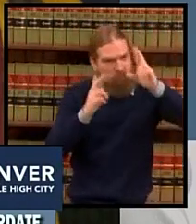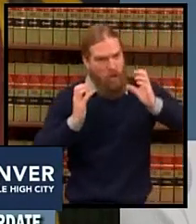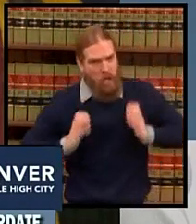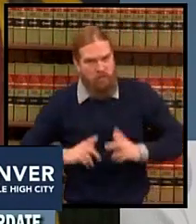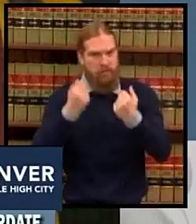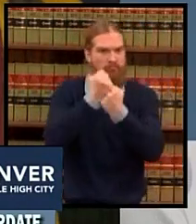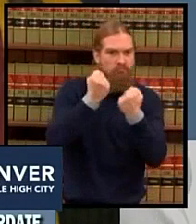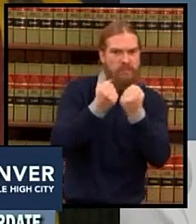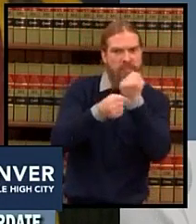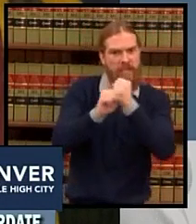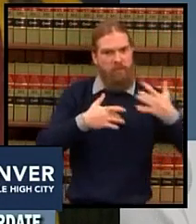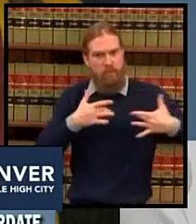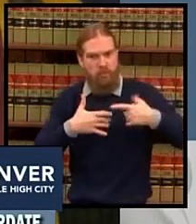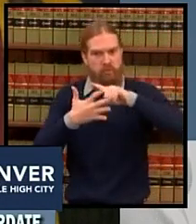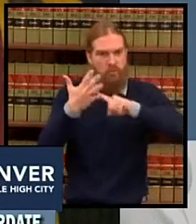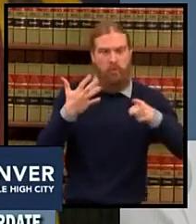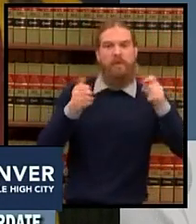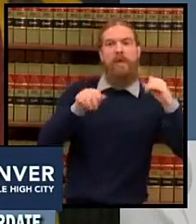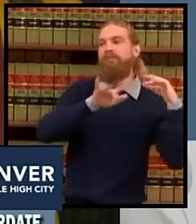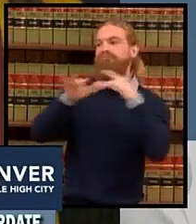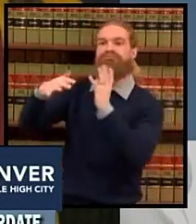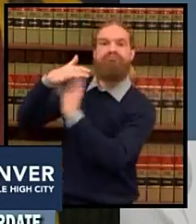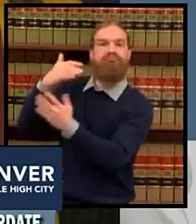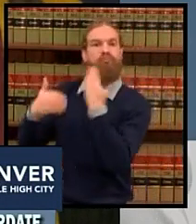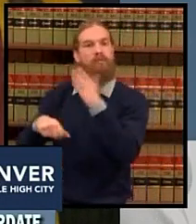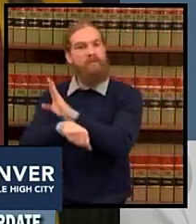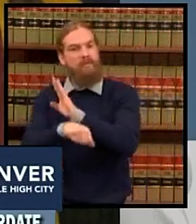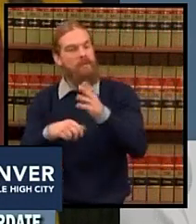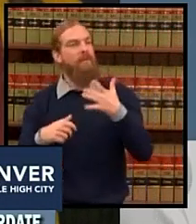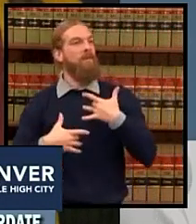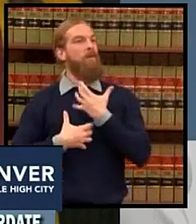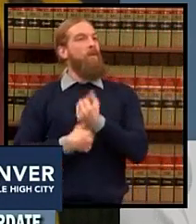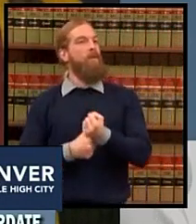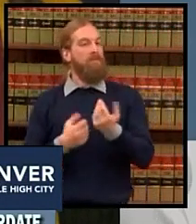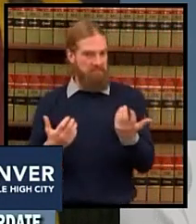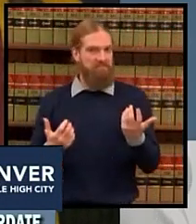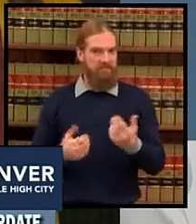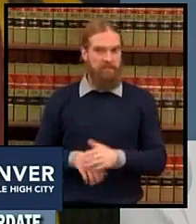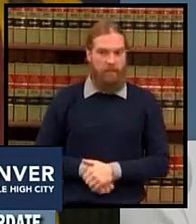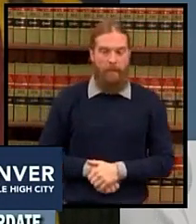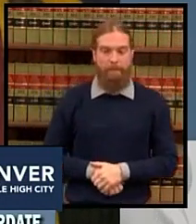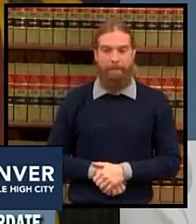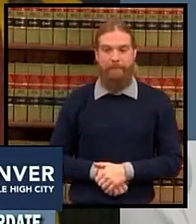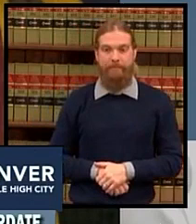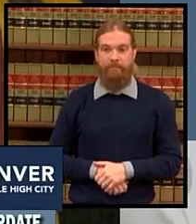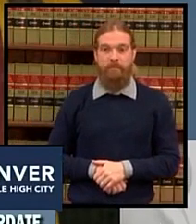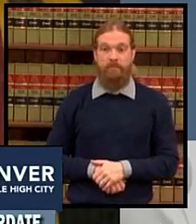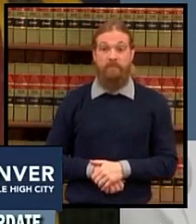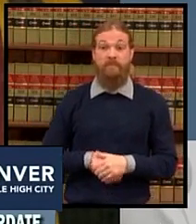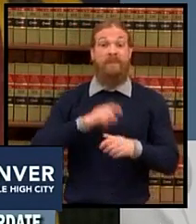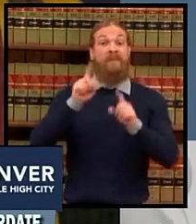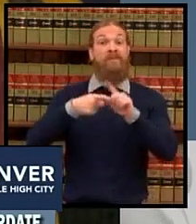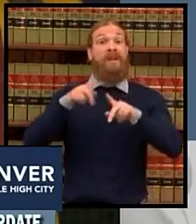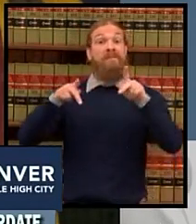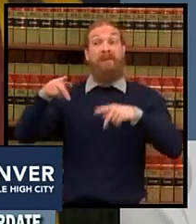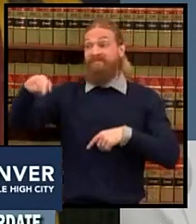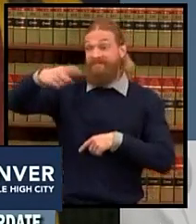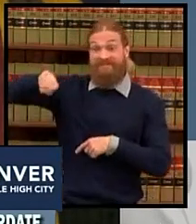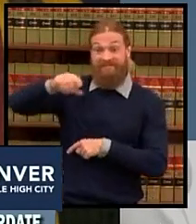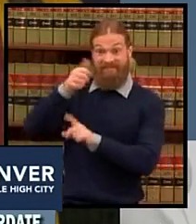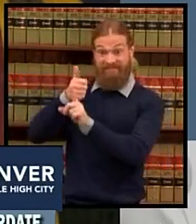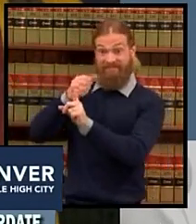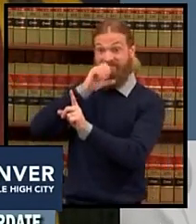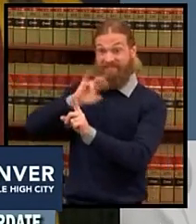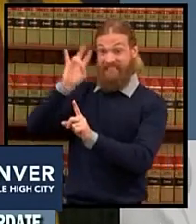mind. It also means that once we get 70% of Coloradoans age 70 and above vaccinated, which should be in just a